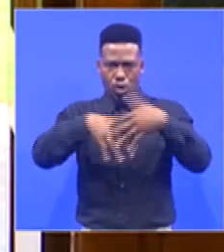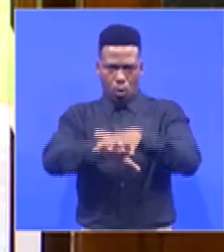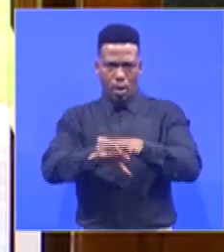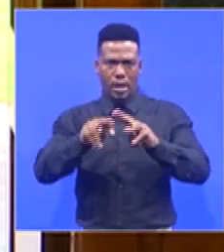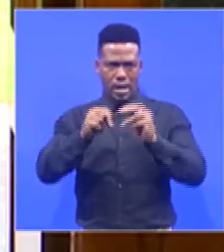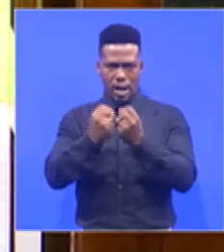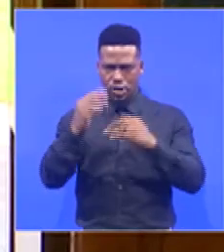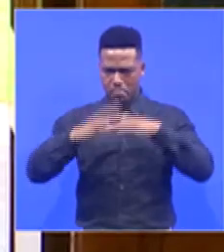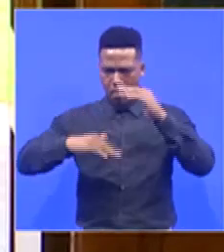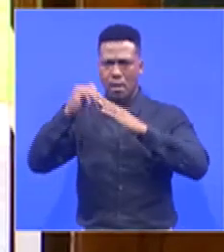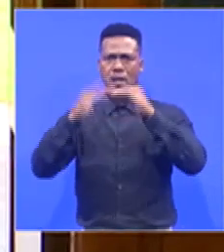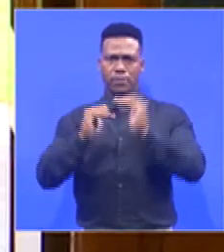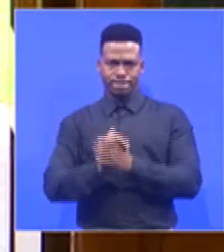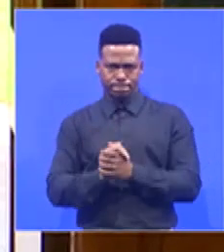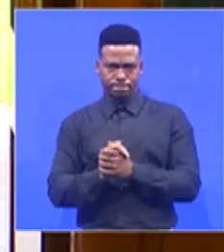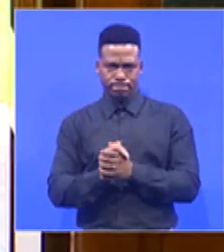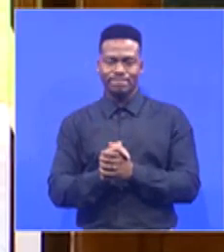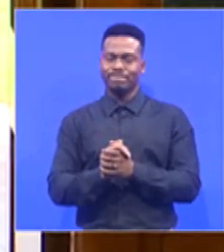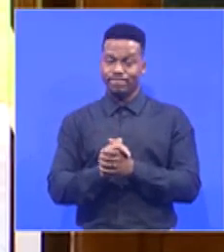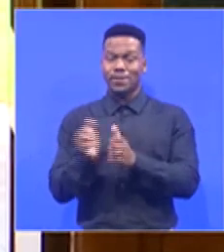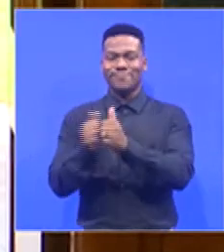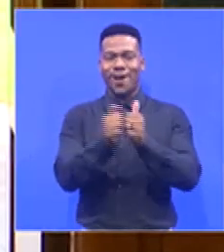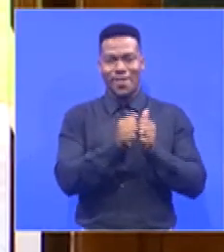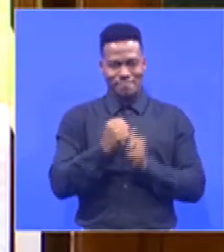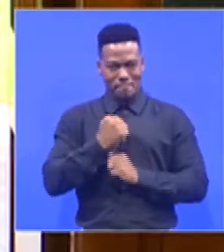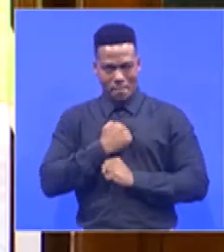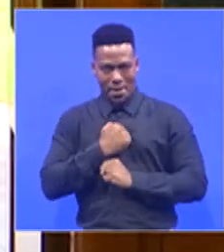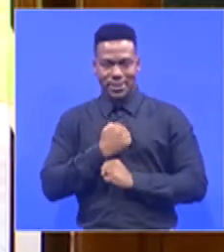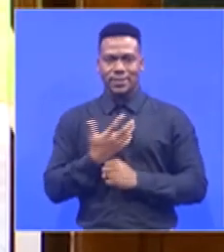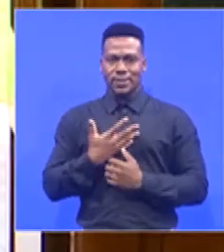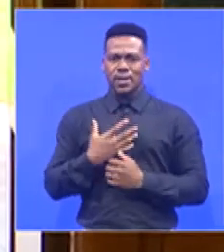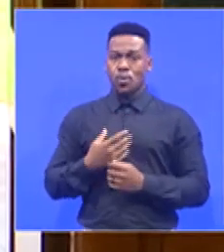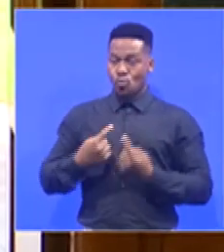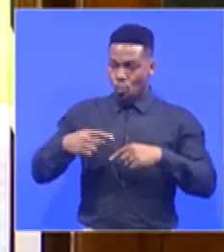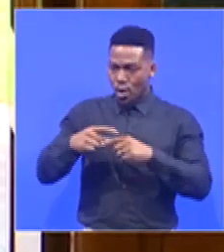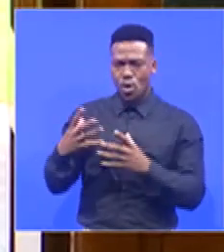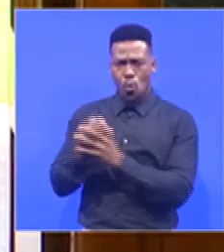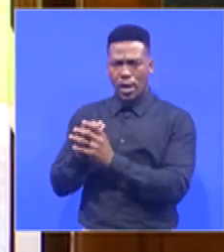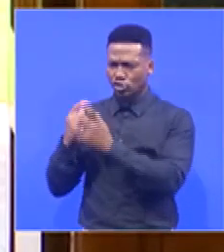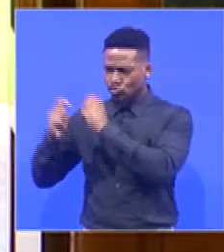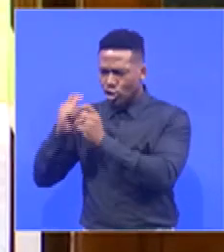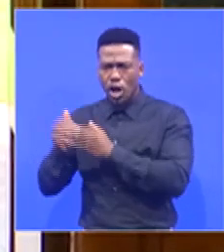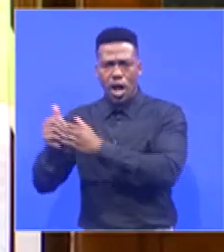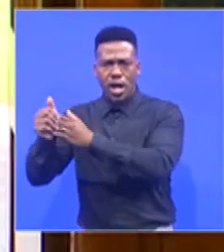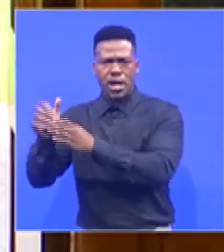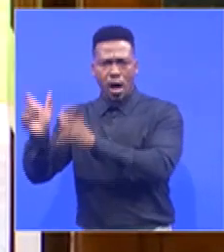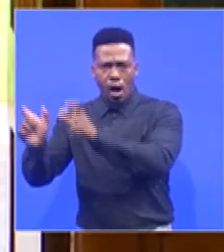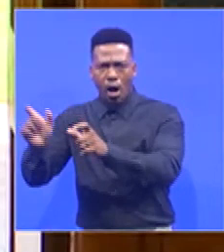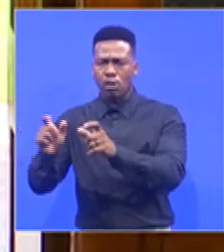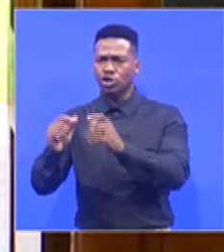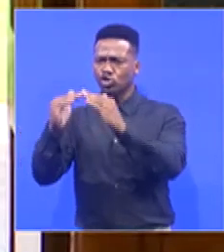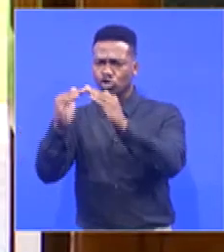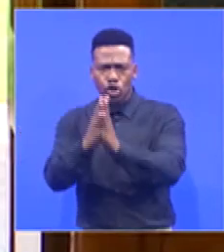building. Compatriots, together with stakeholders such as traditional leaders,